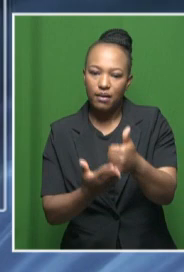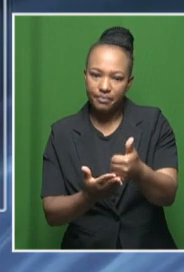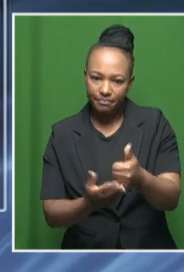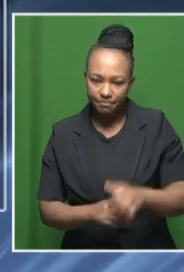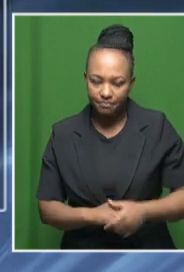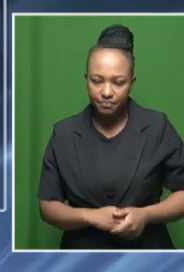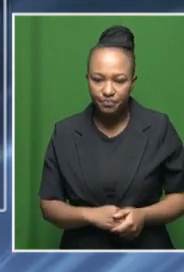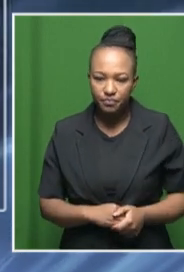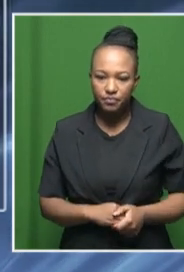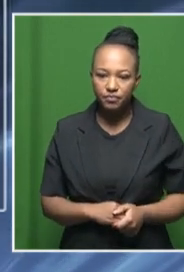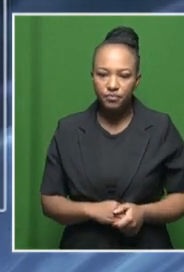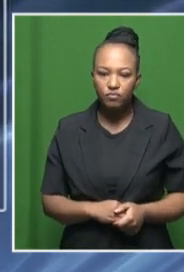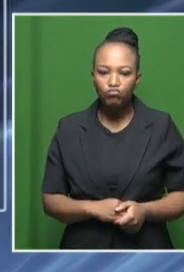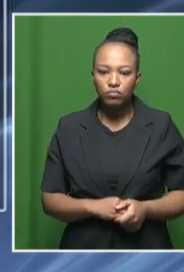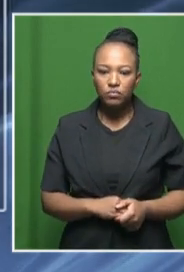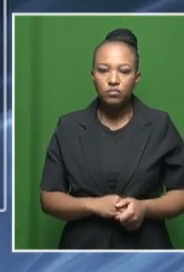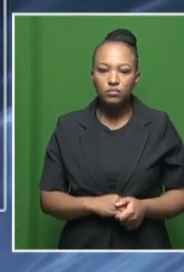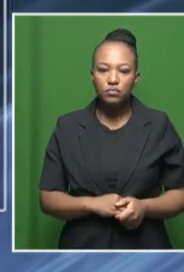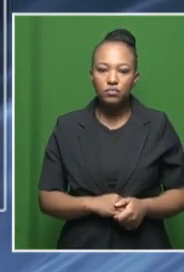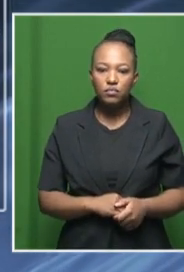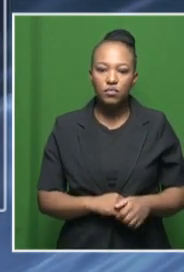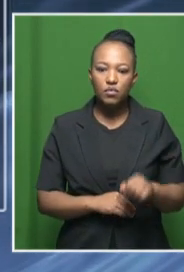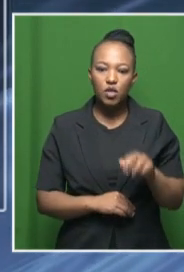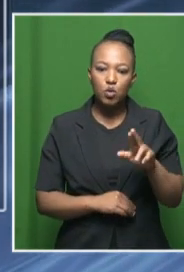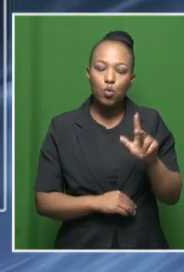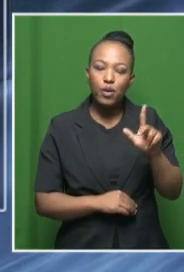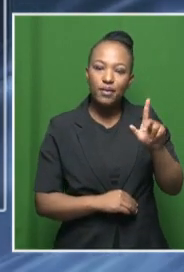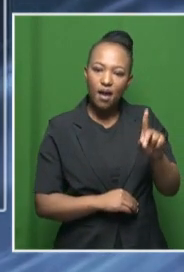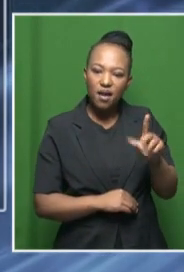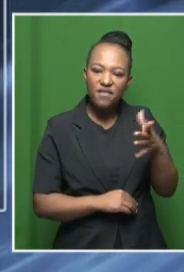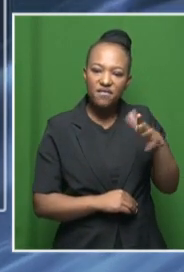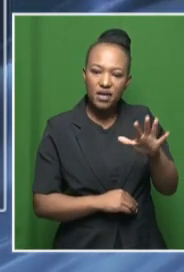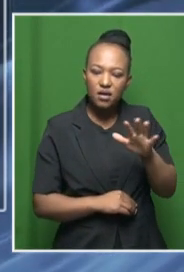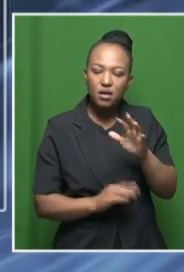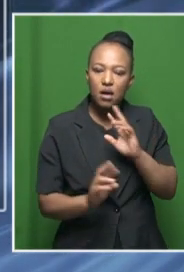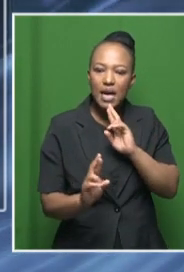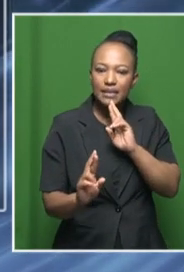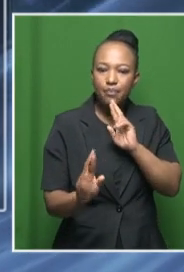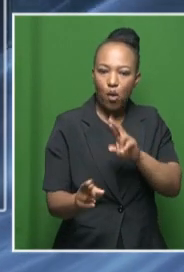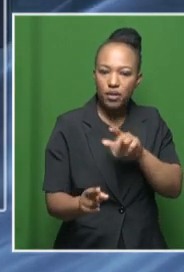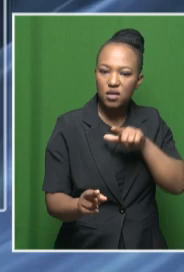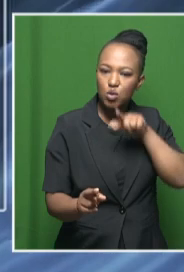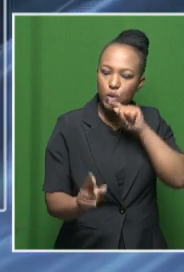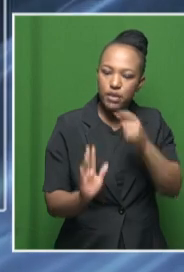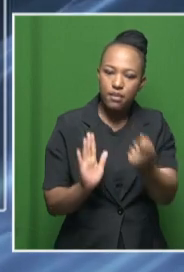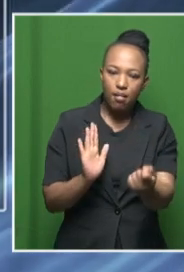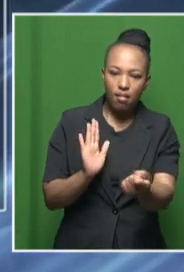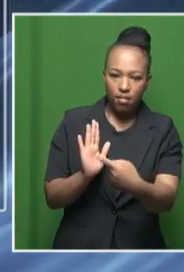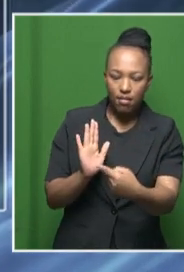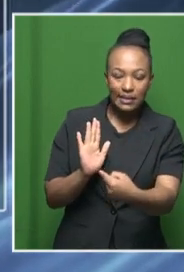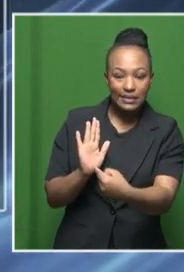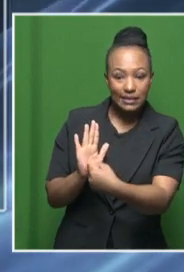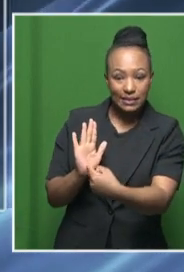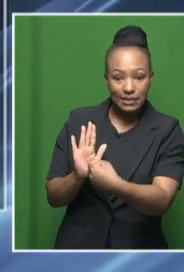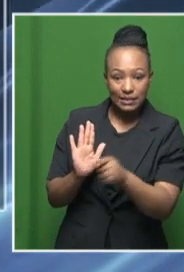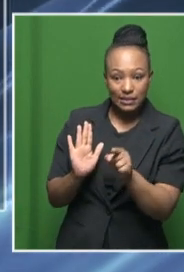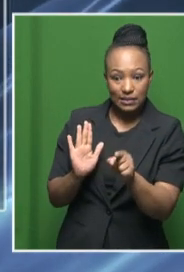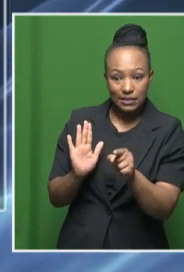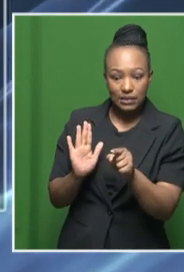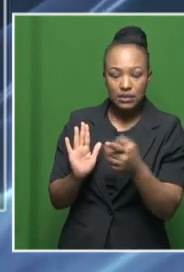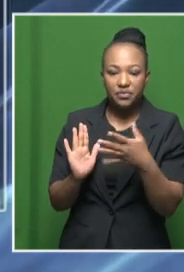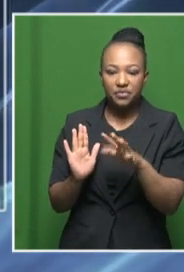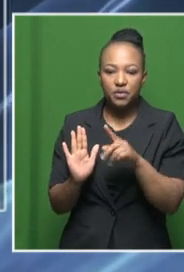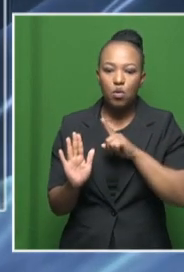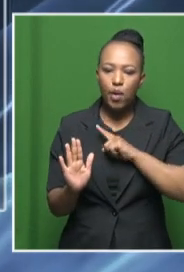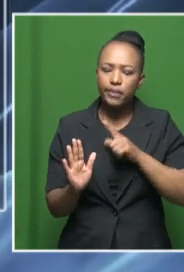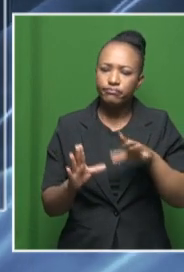The UK mission to the UN responded to the SA draft in this tweet, arguing that any meaningful humanitarian resolution must